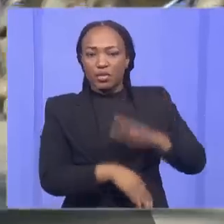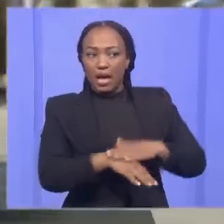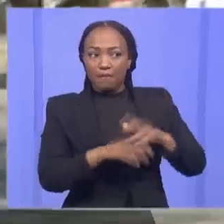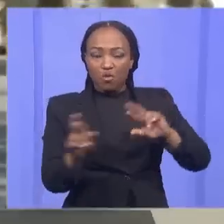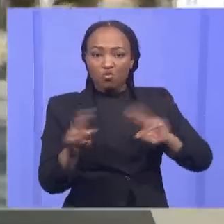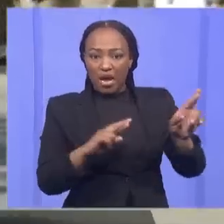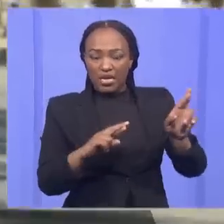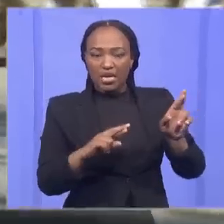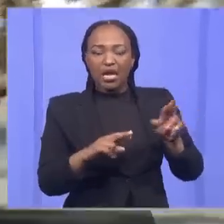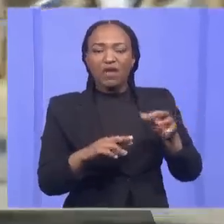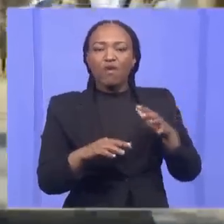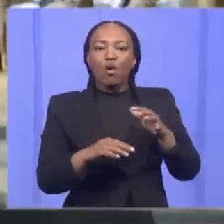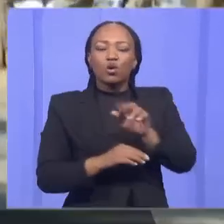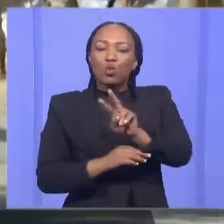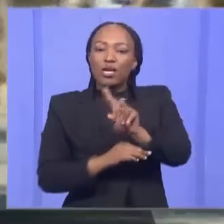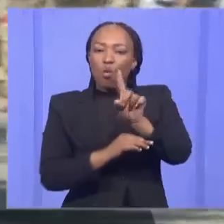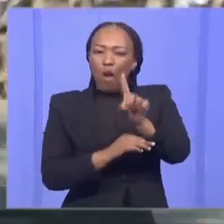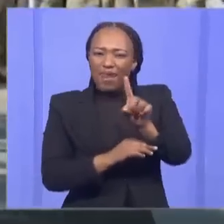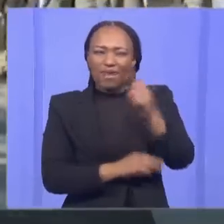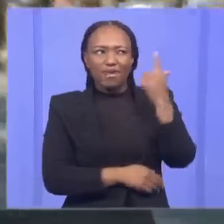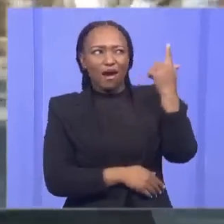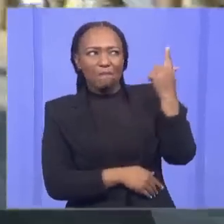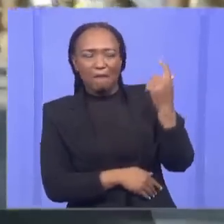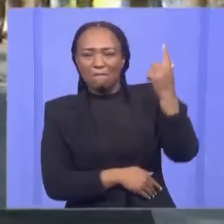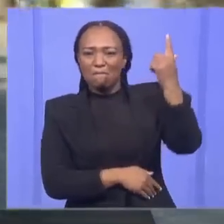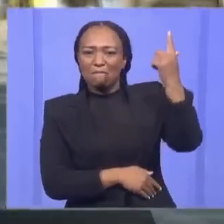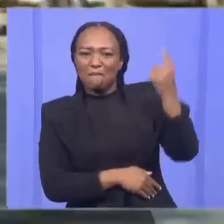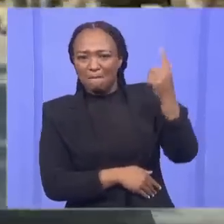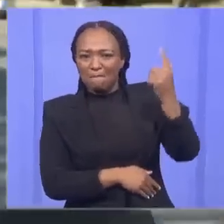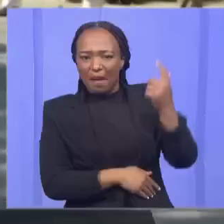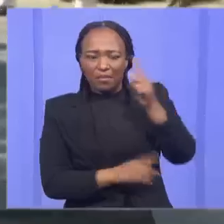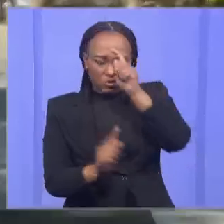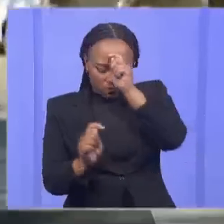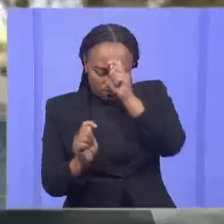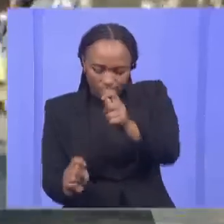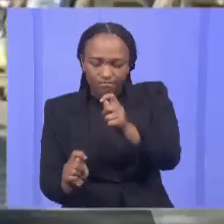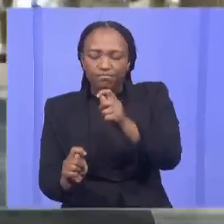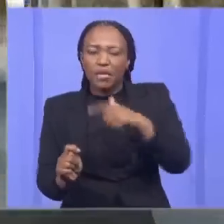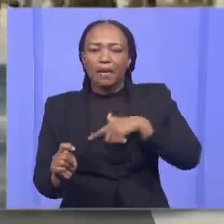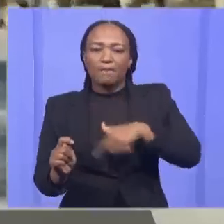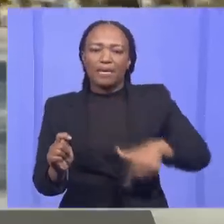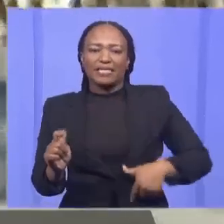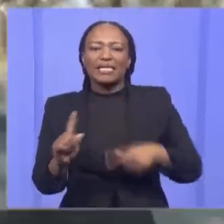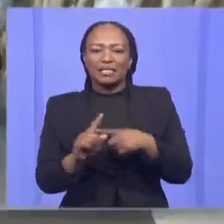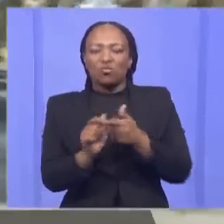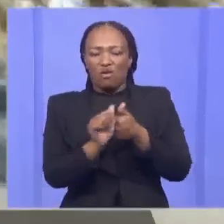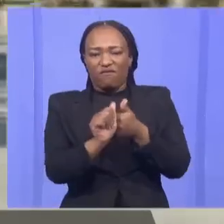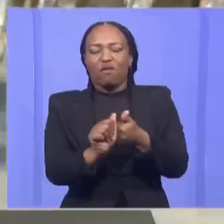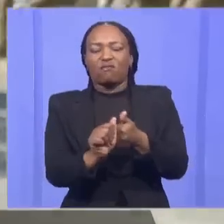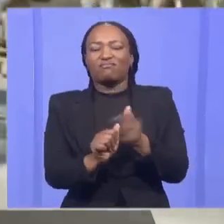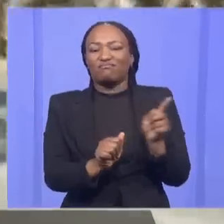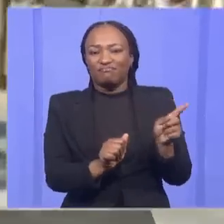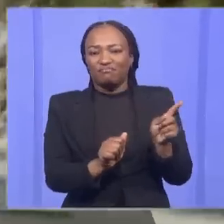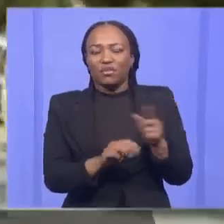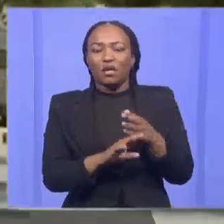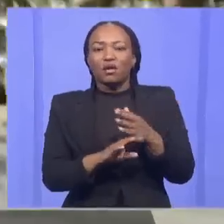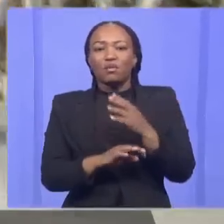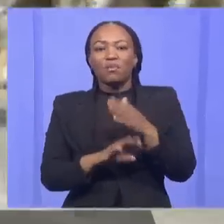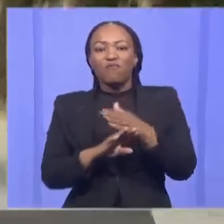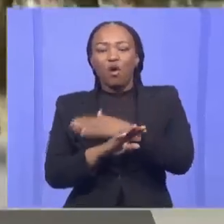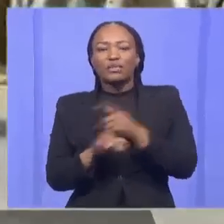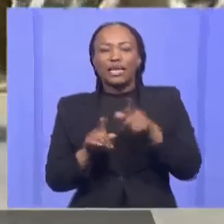the 21 gun salute. It was followed by the street lining. Now you'll find first, before we deploy the street lining,